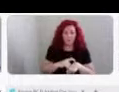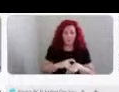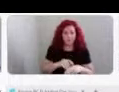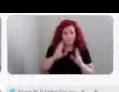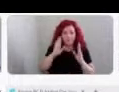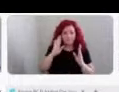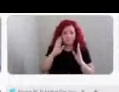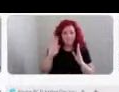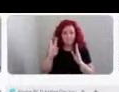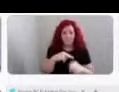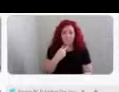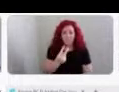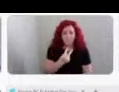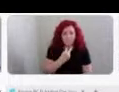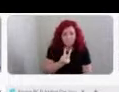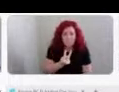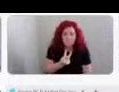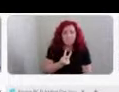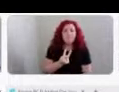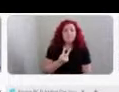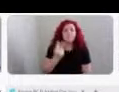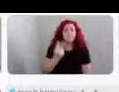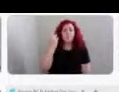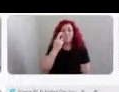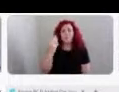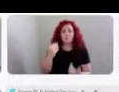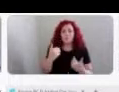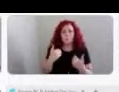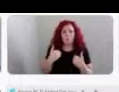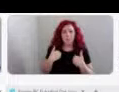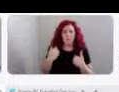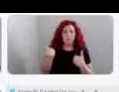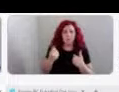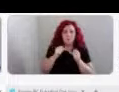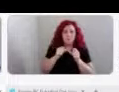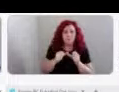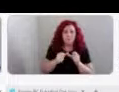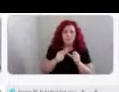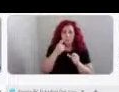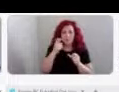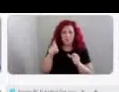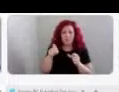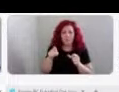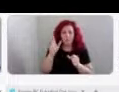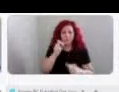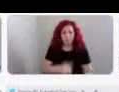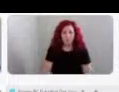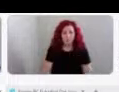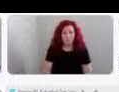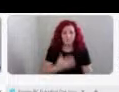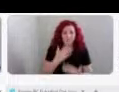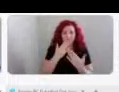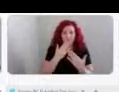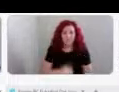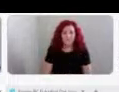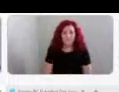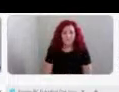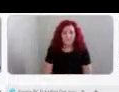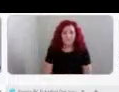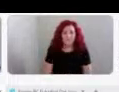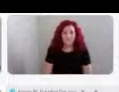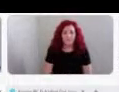to these voices the reason why we have hung on this long because we needed to be heard thank you